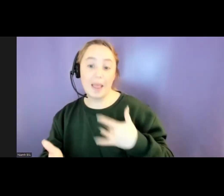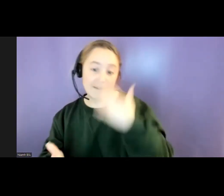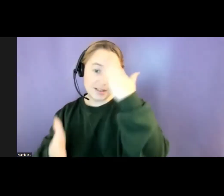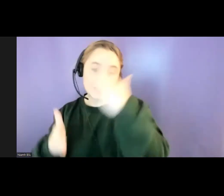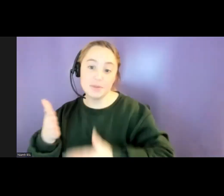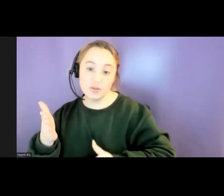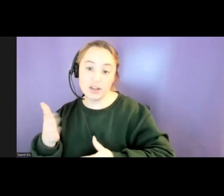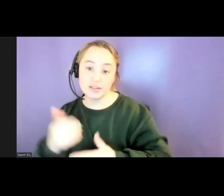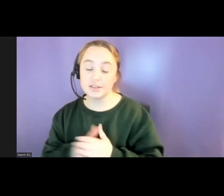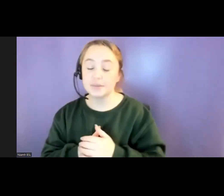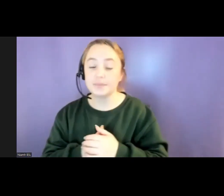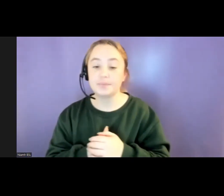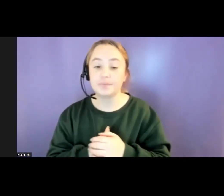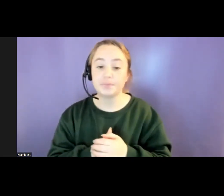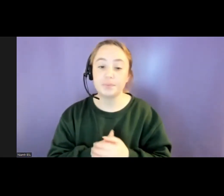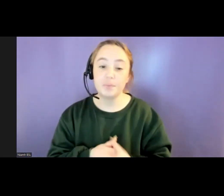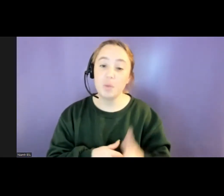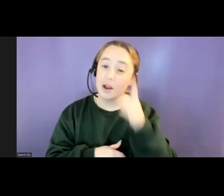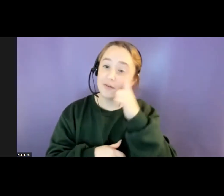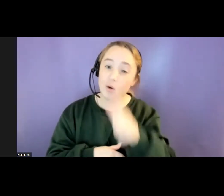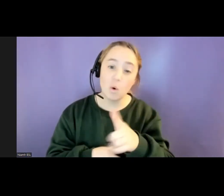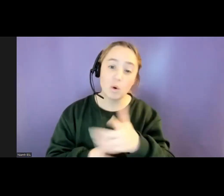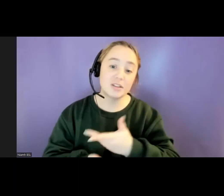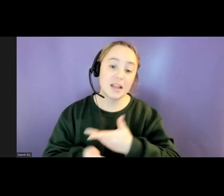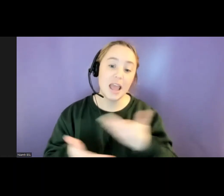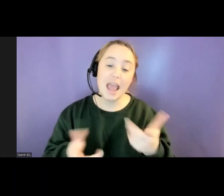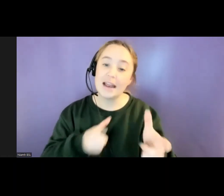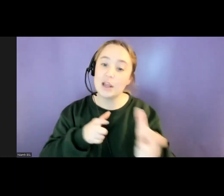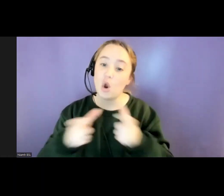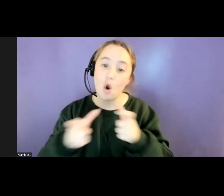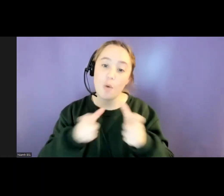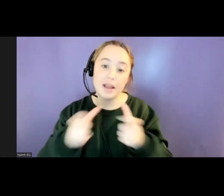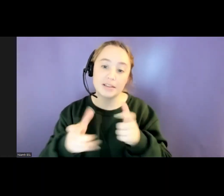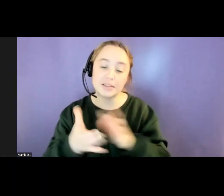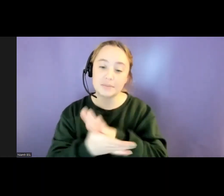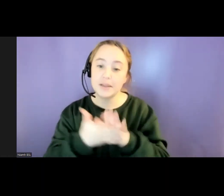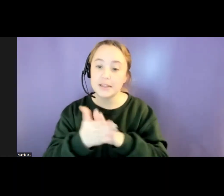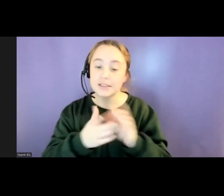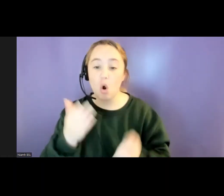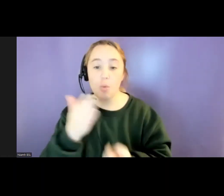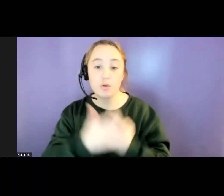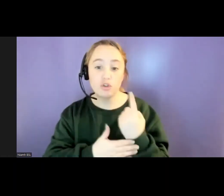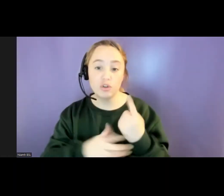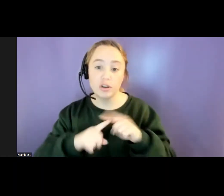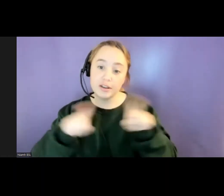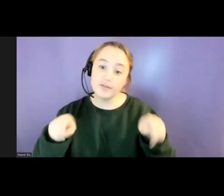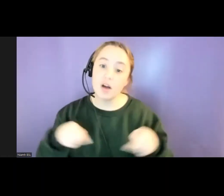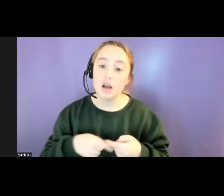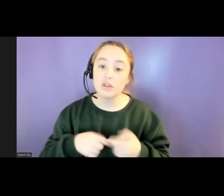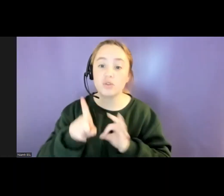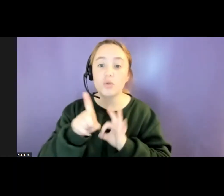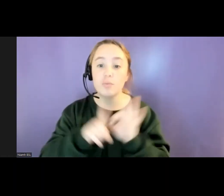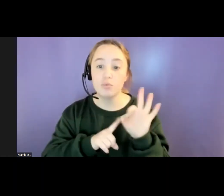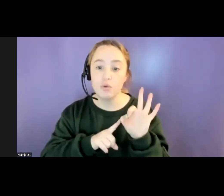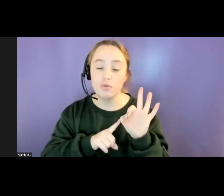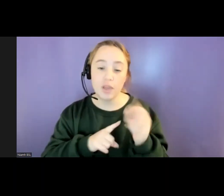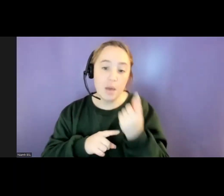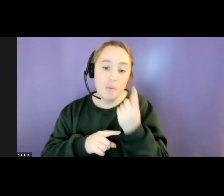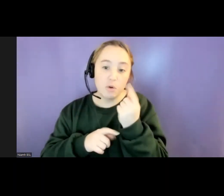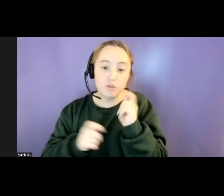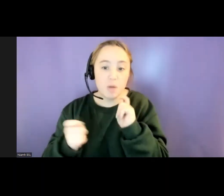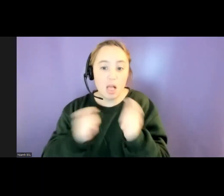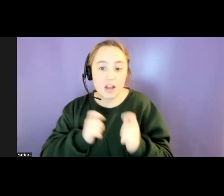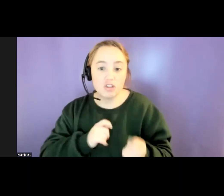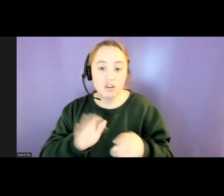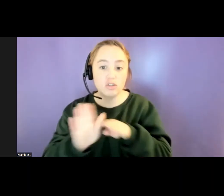passengers. And of course, any comments within them give us an opportunity to improve and potentially adjust our training.